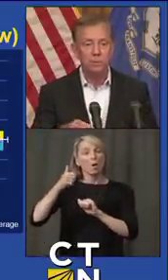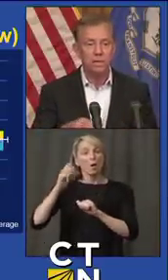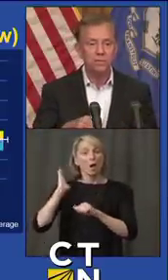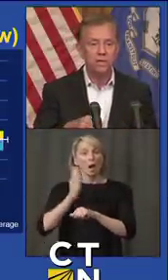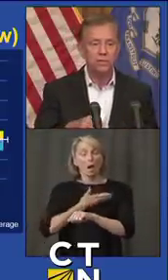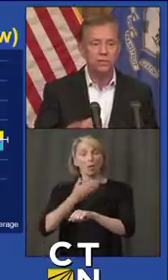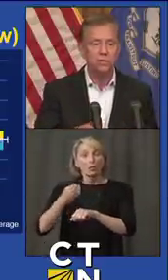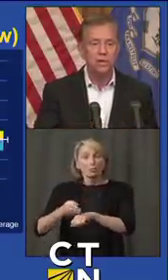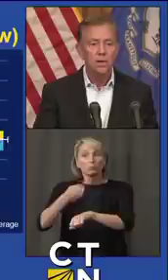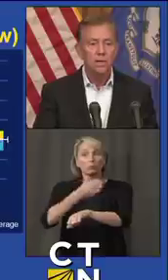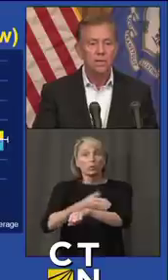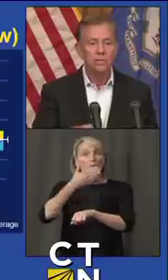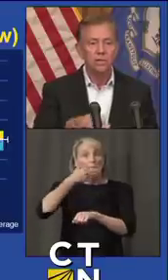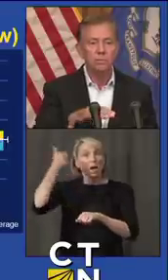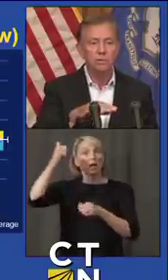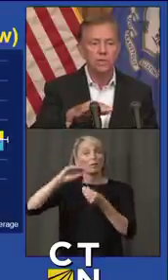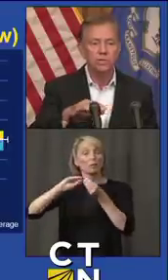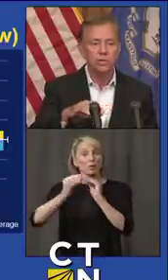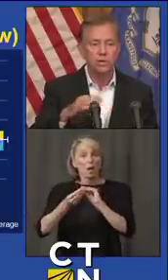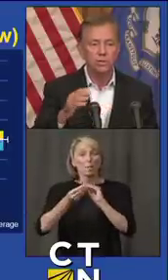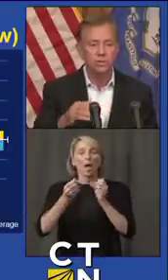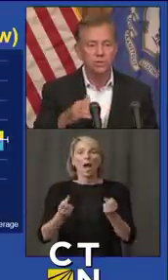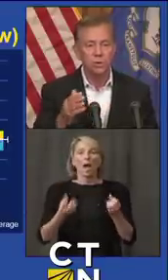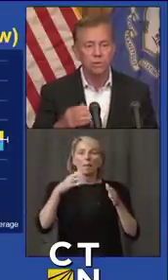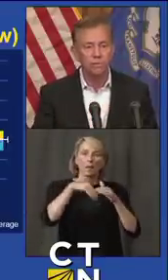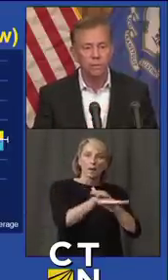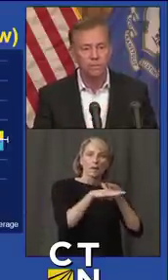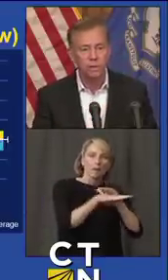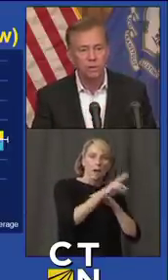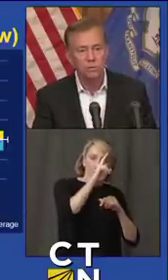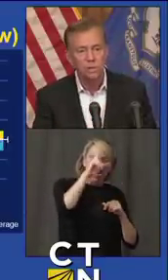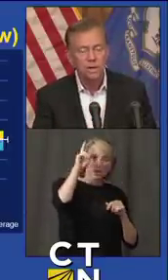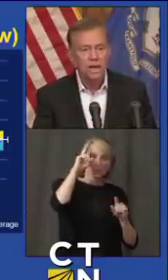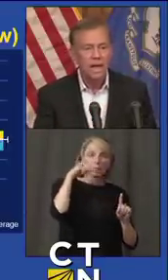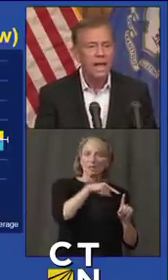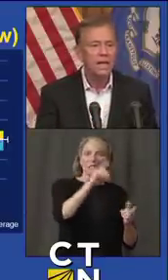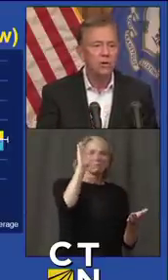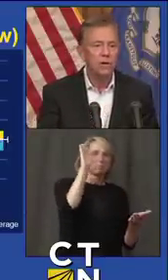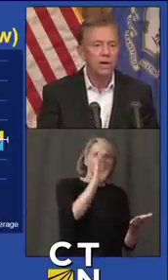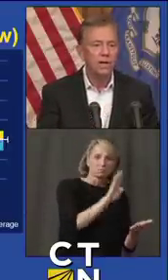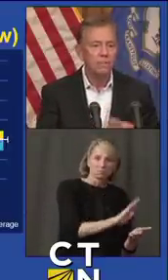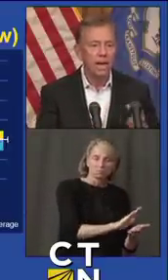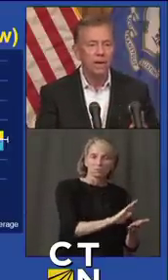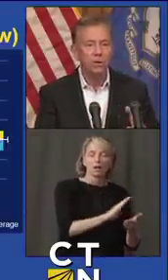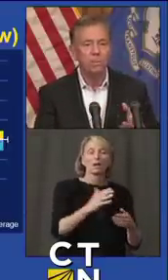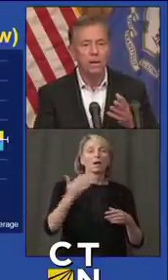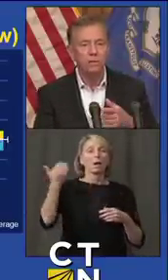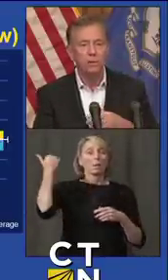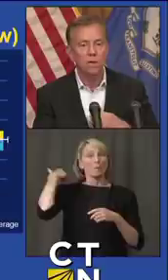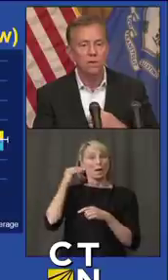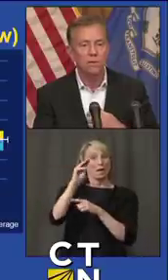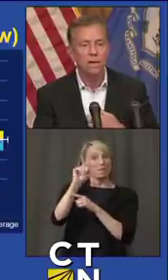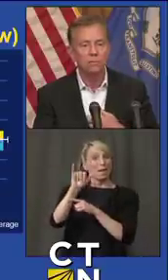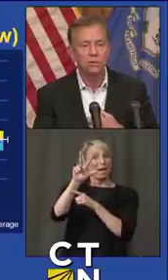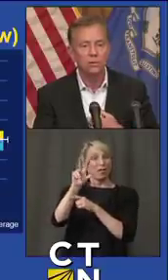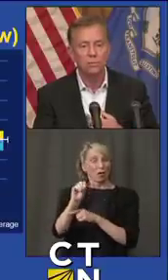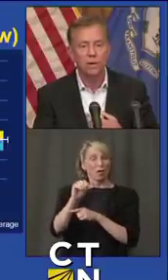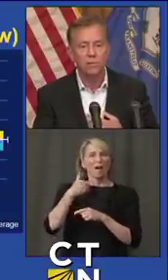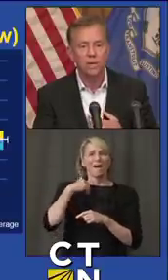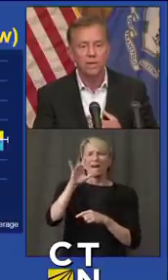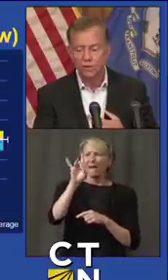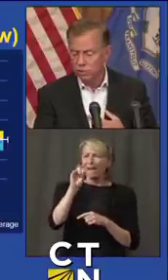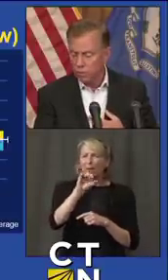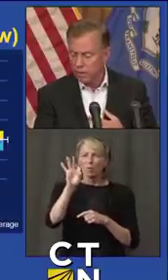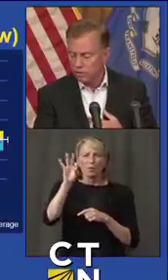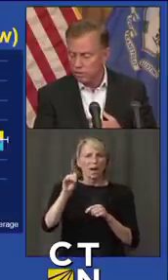net hospitalizations, because the number of discharges has gone from 80 or 90 back on May 30th down to